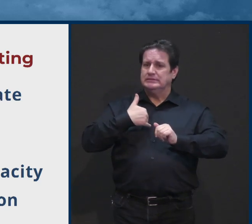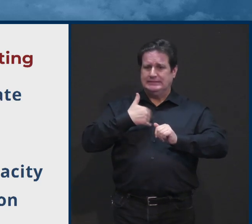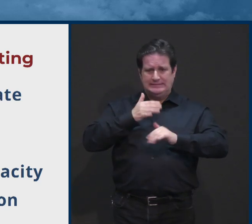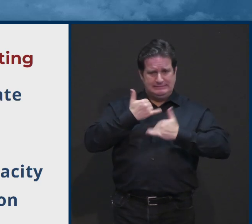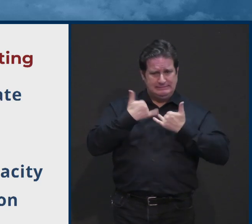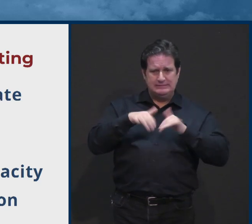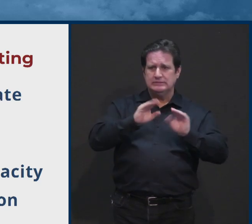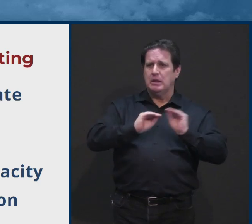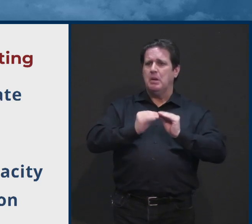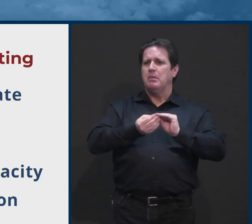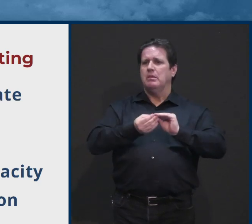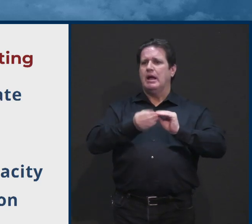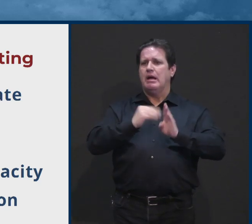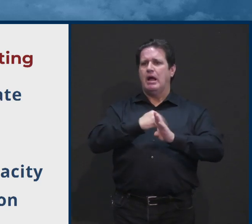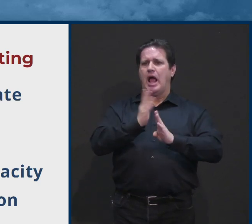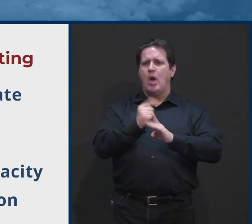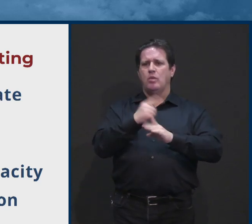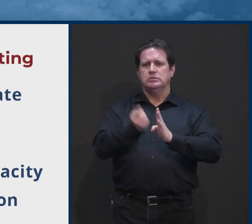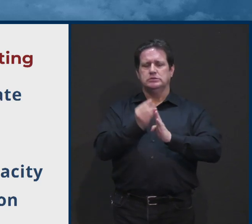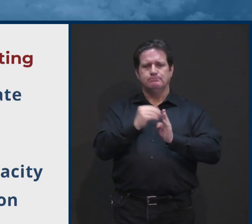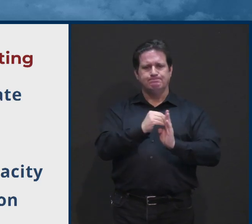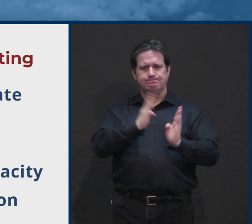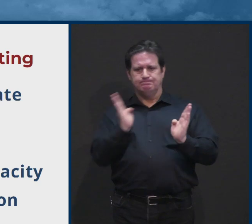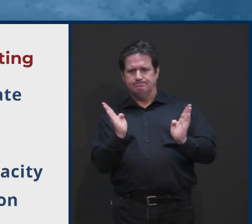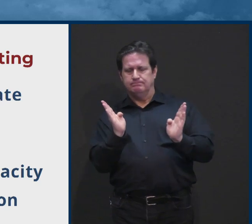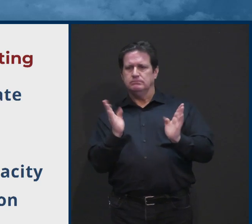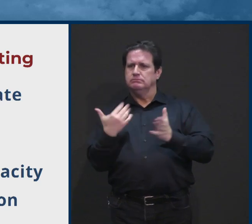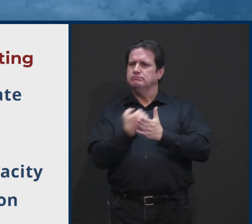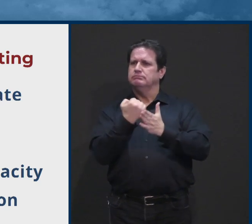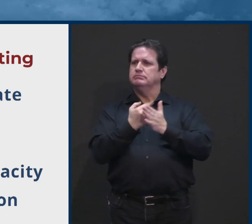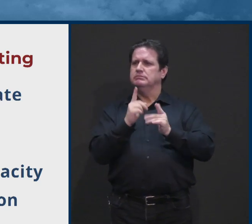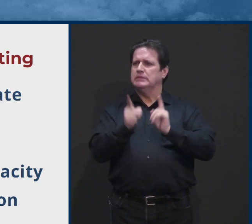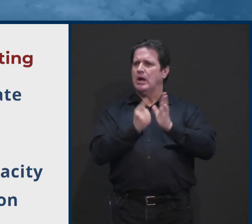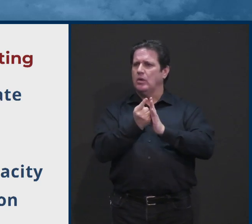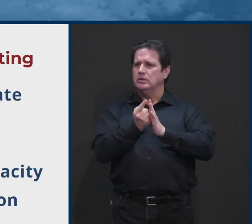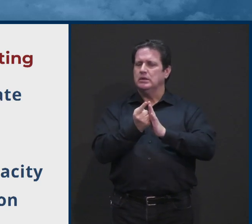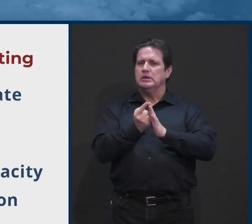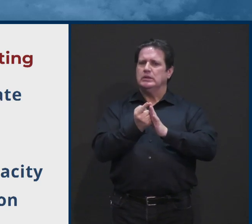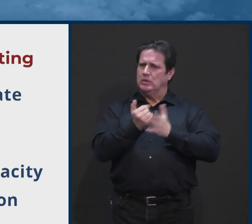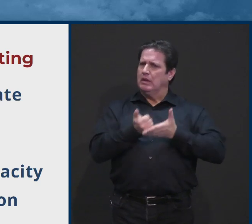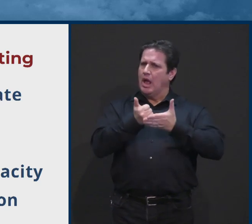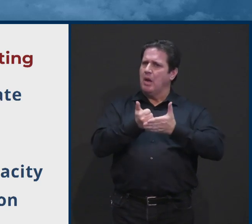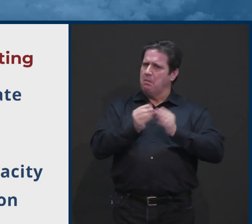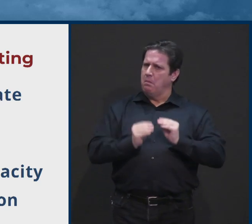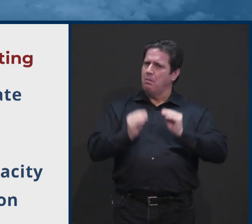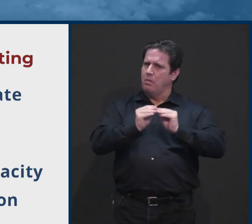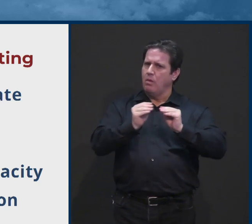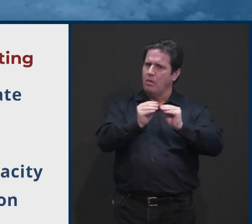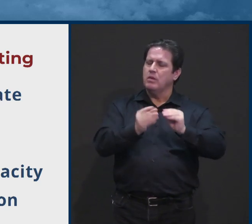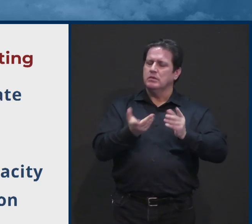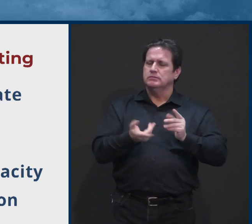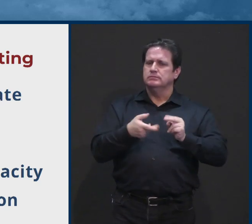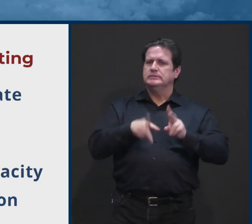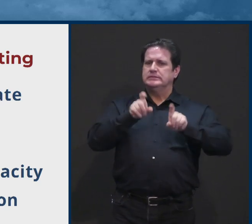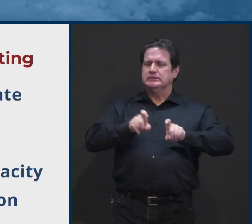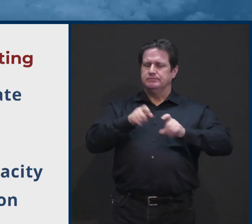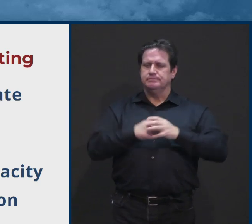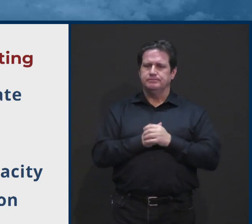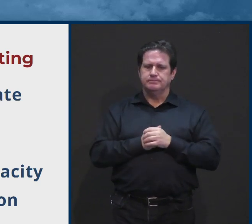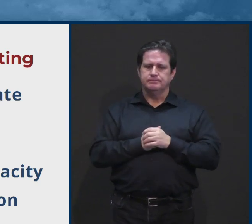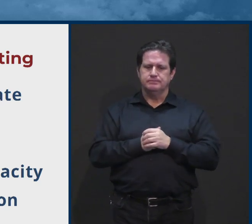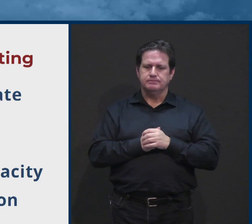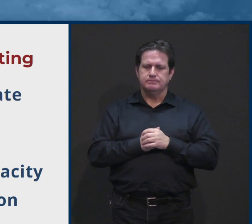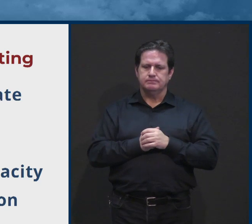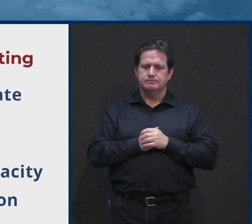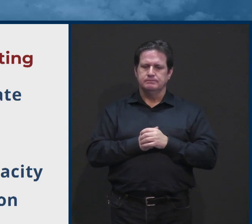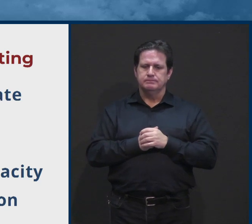We expanded hours and individuals working at those to really help us increase the throughput. We are